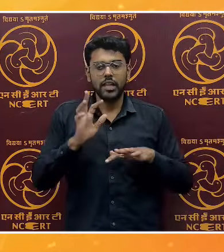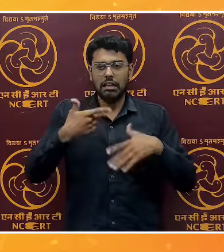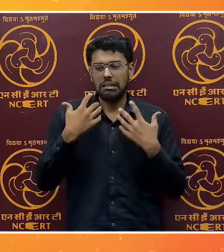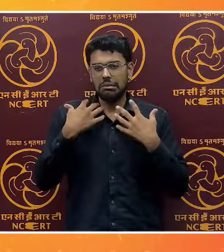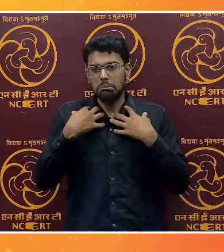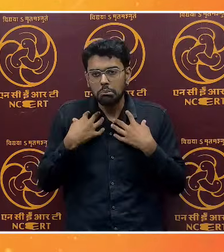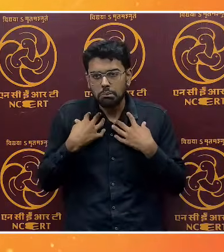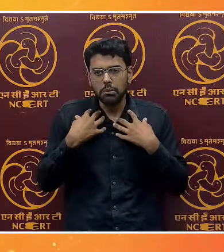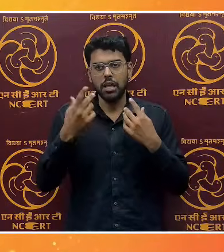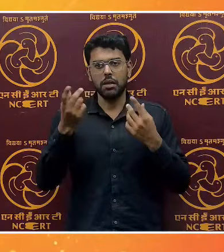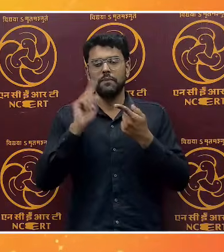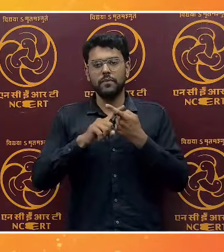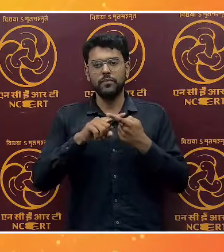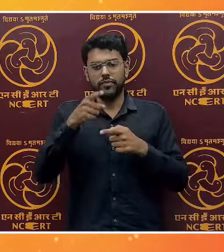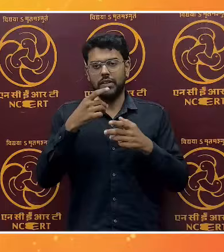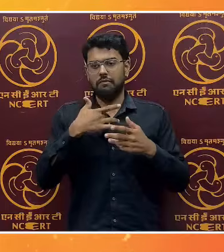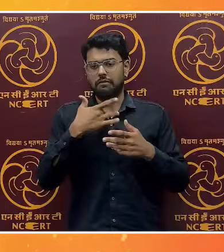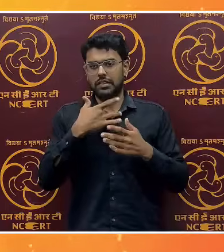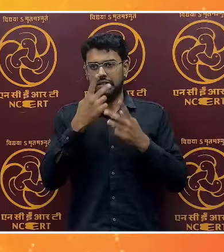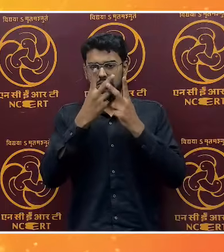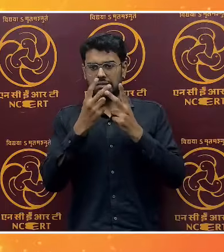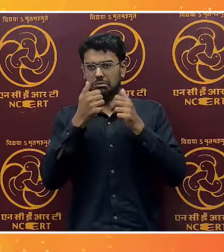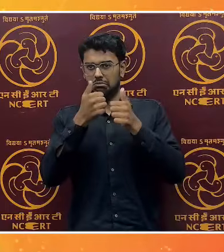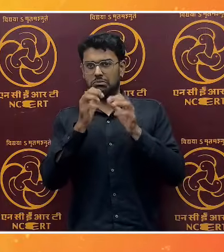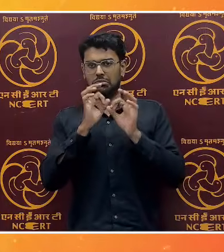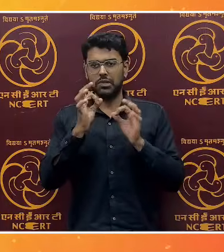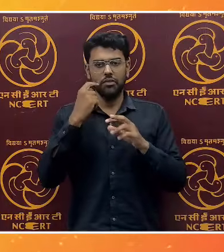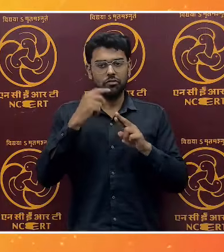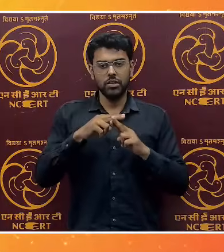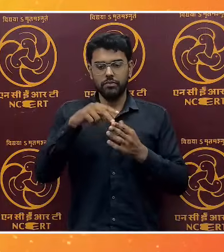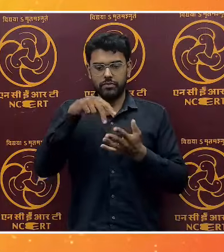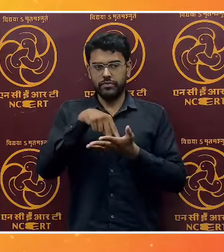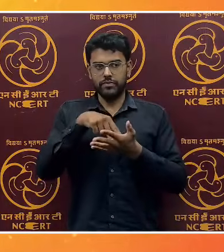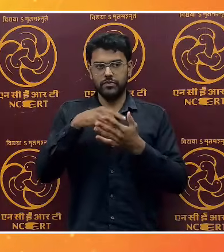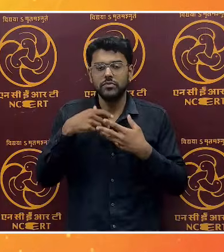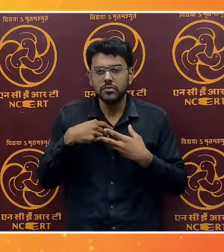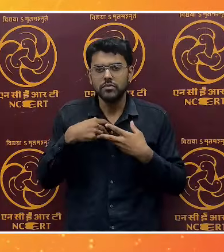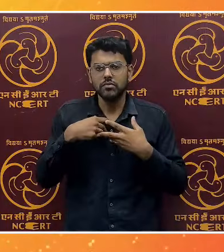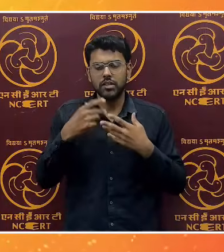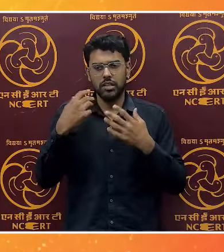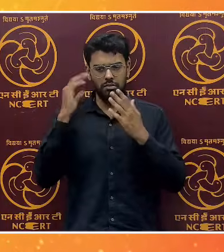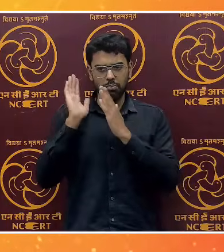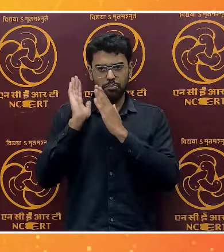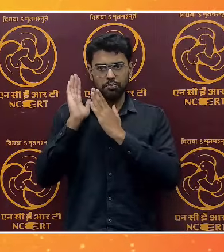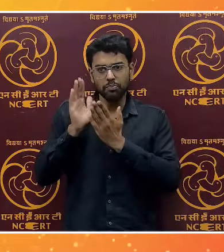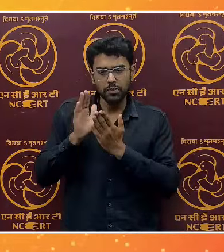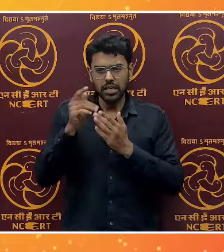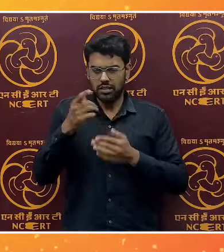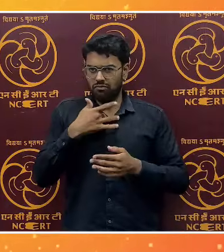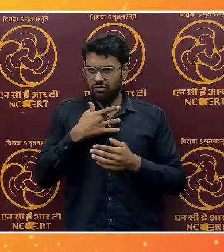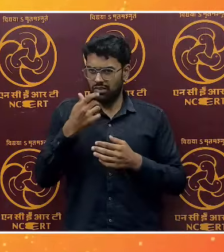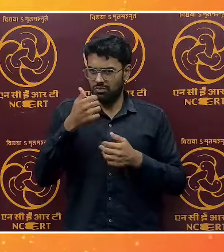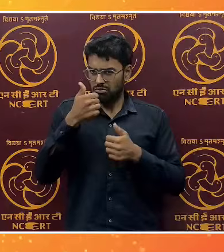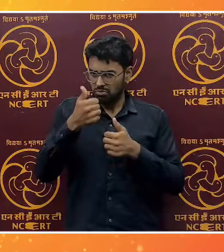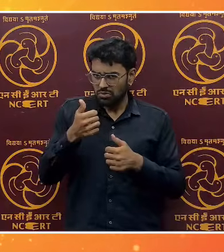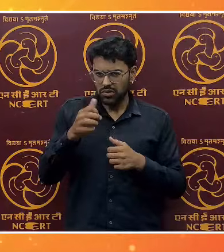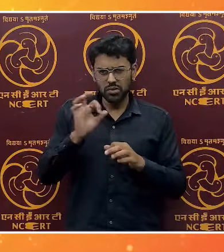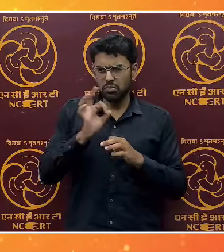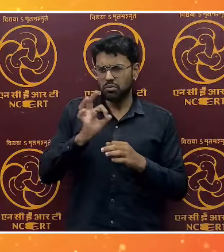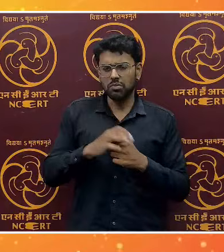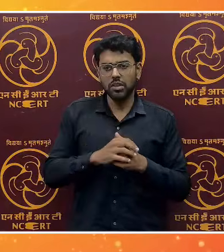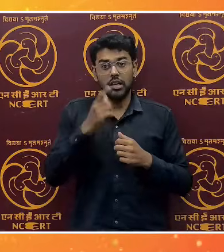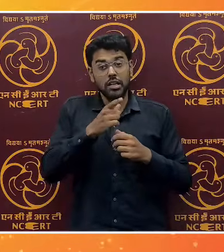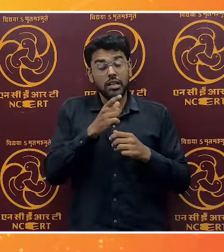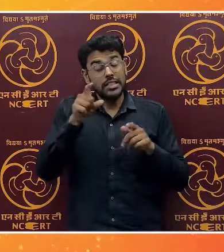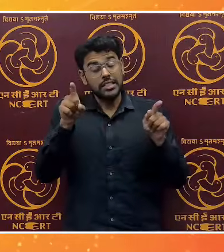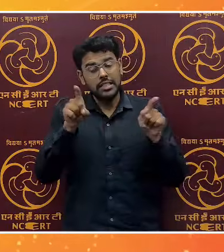slouching. Yeah. So it won't give you a good output if Yes. I'm sitting like this. Yeah. So it won't give a good output. It won't leave a good impression Yeah, also. so you have